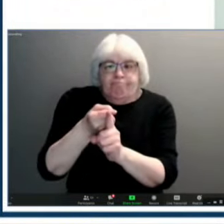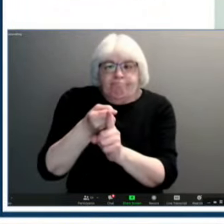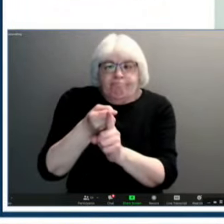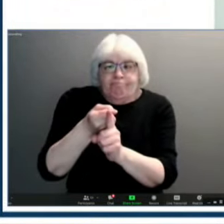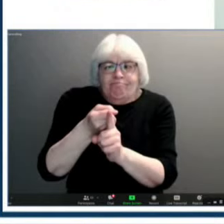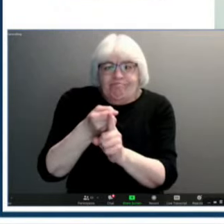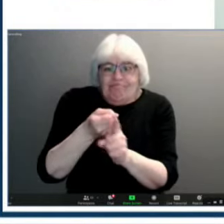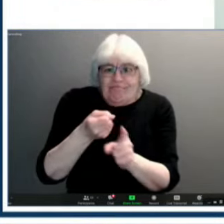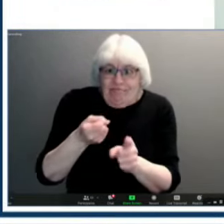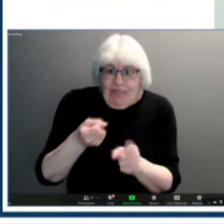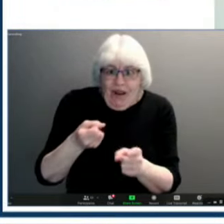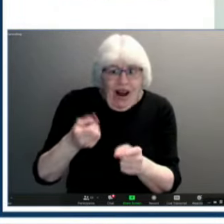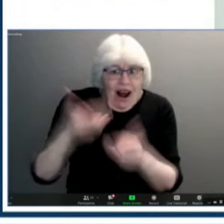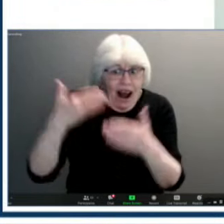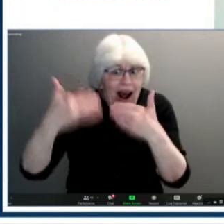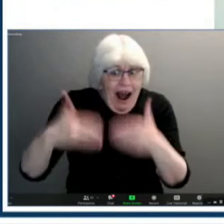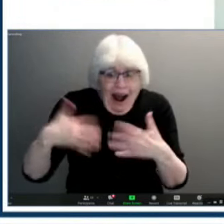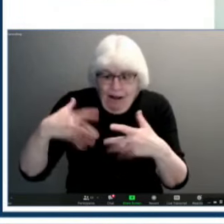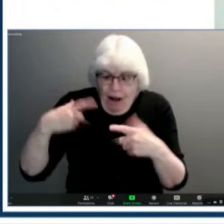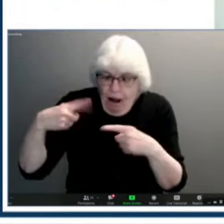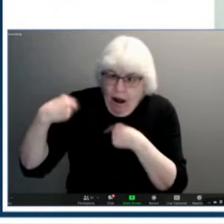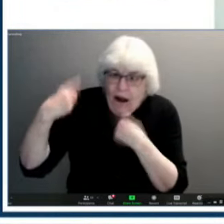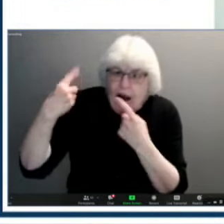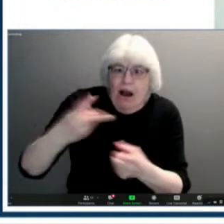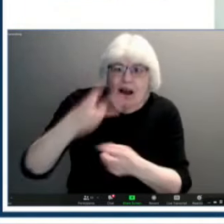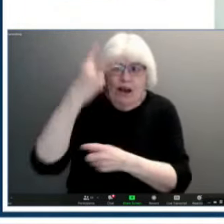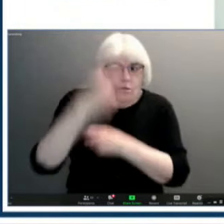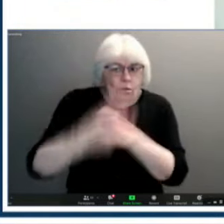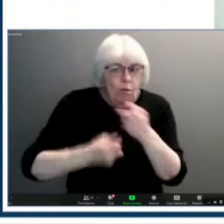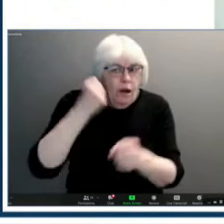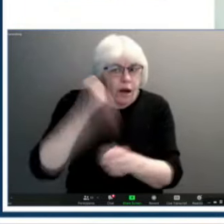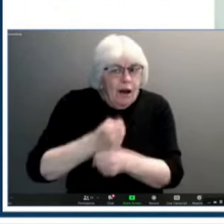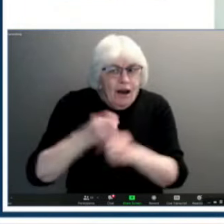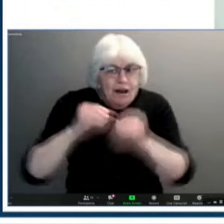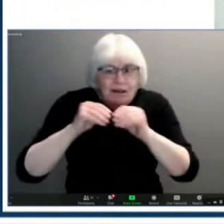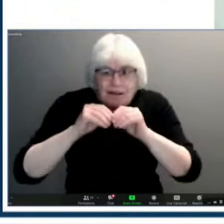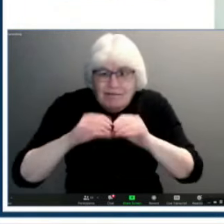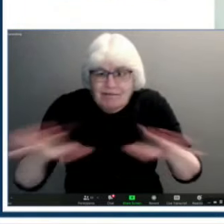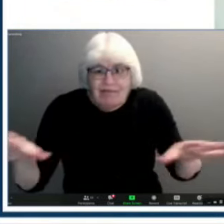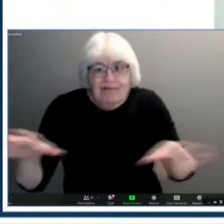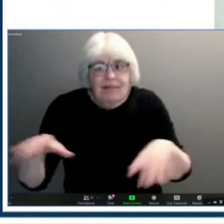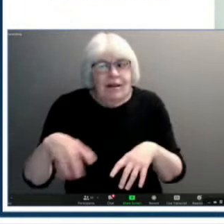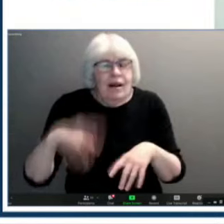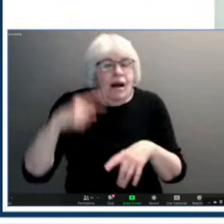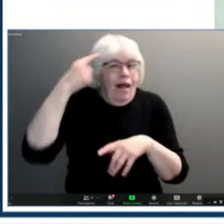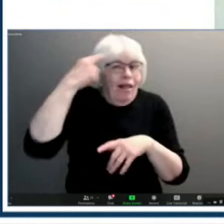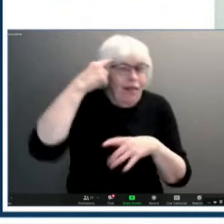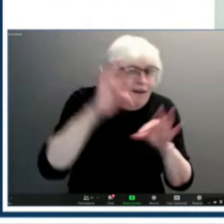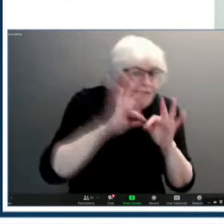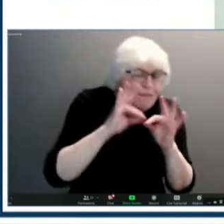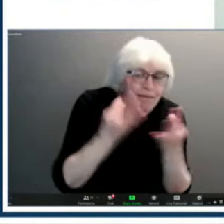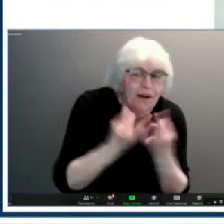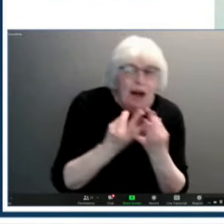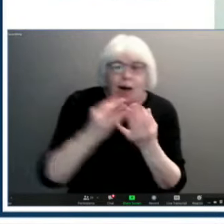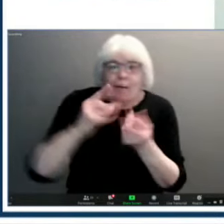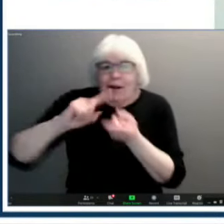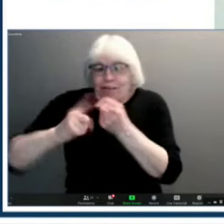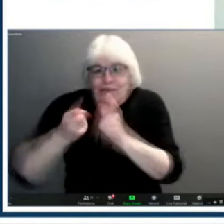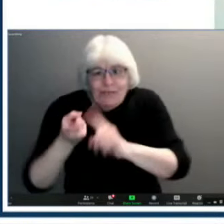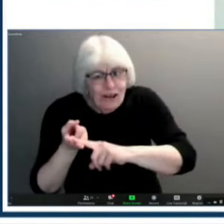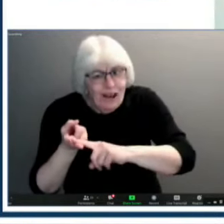no slow periods, no breaks. These are our family, our friends, and our neighbors. They're hurting. They're under pressure